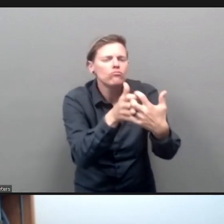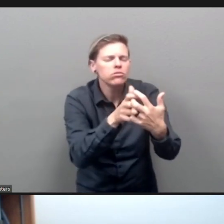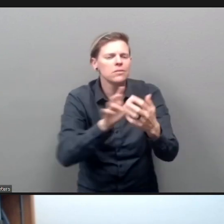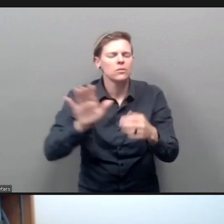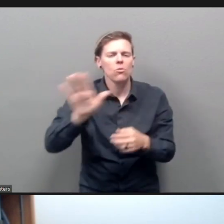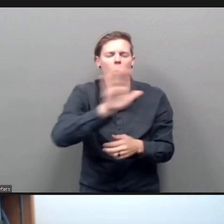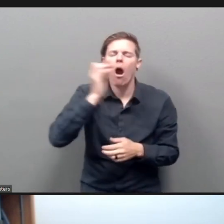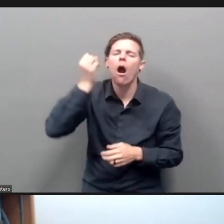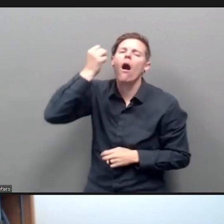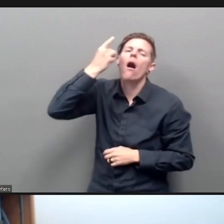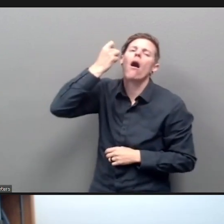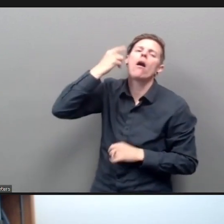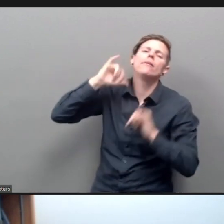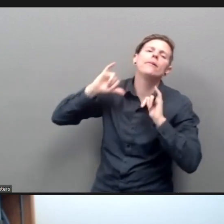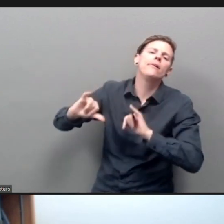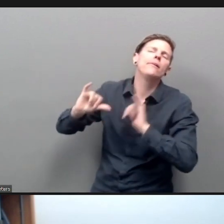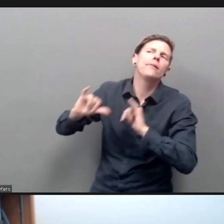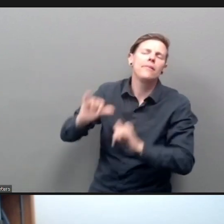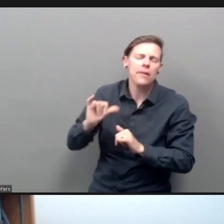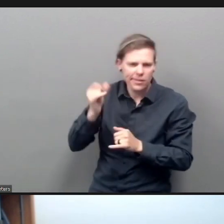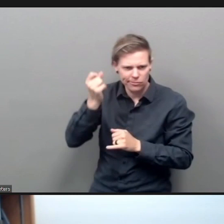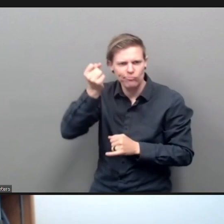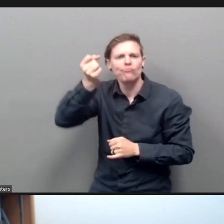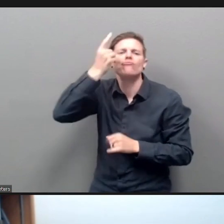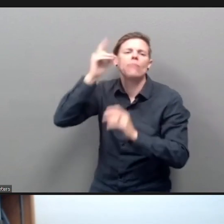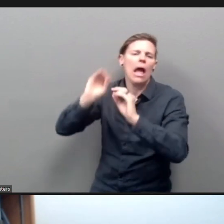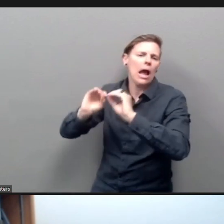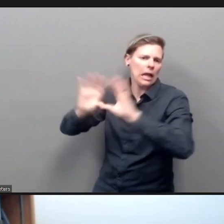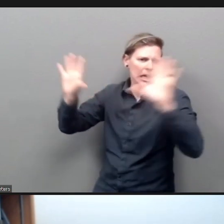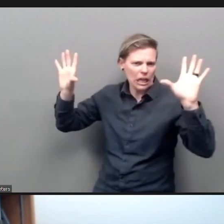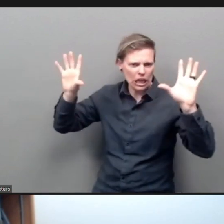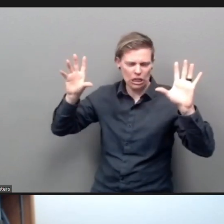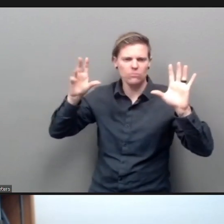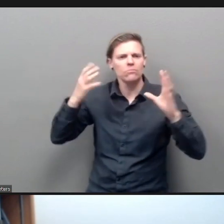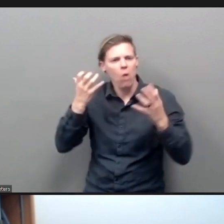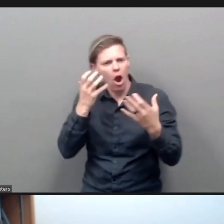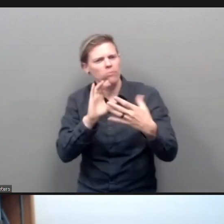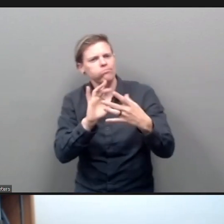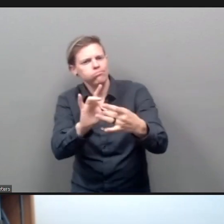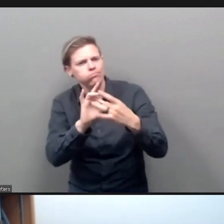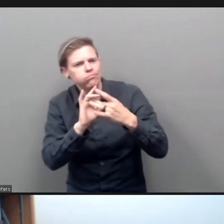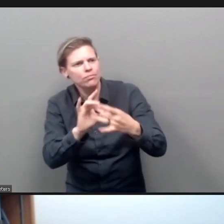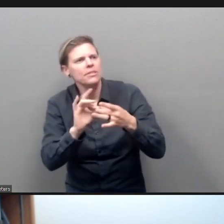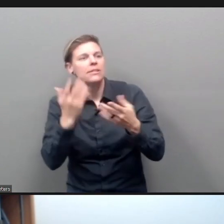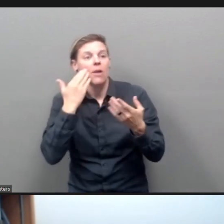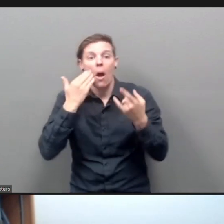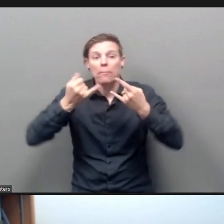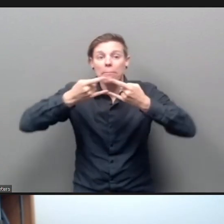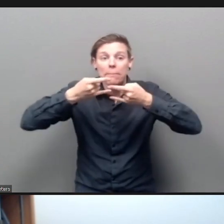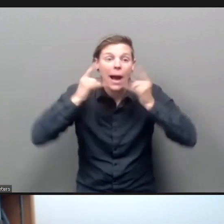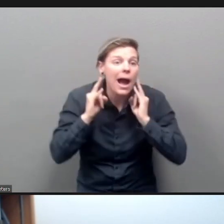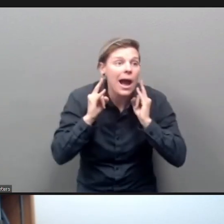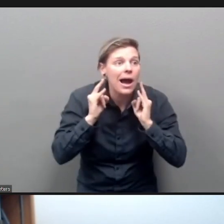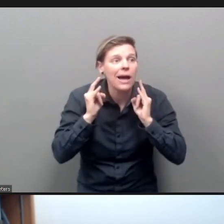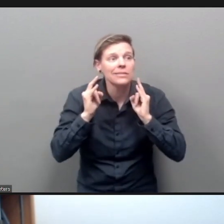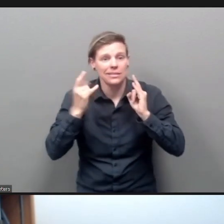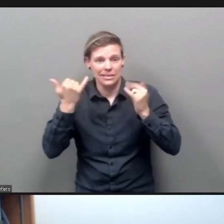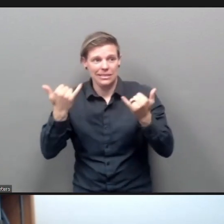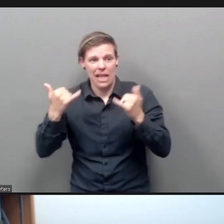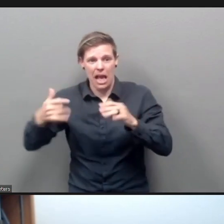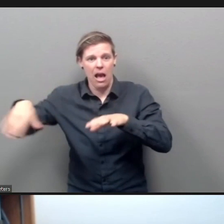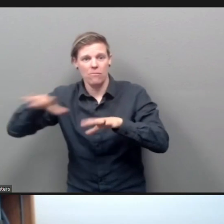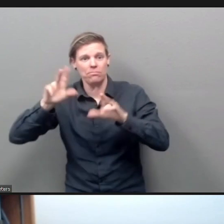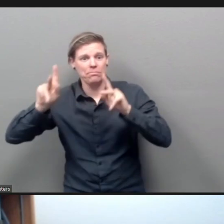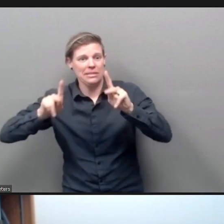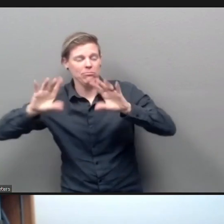the Thanksgiving recommendations, right, wear a mask when you're in a large community, when you don't know people are